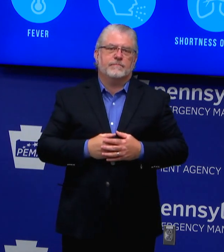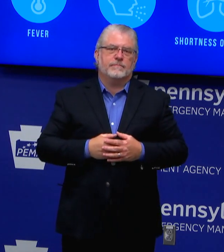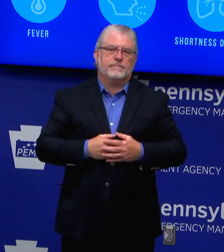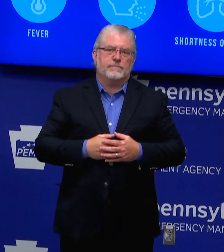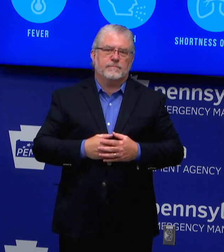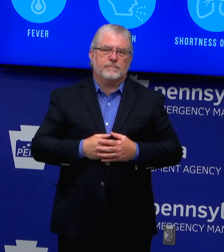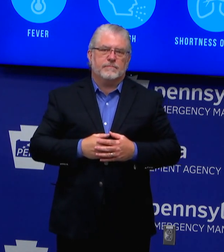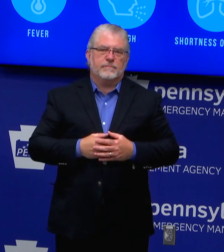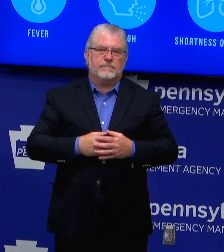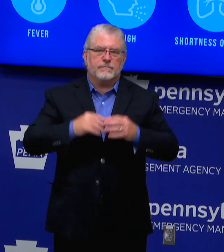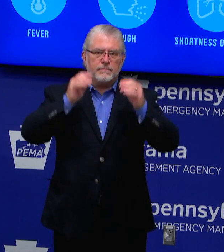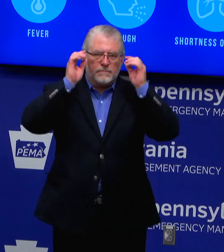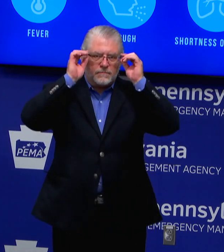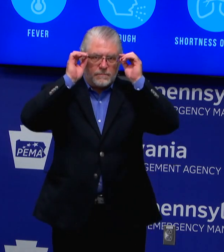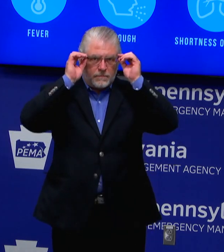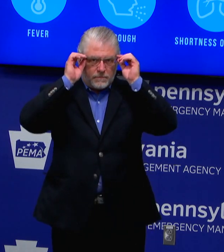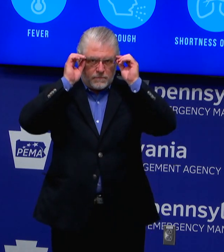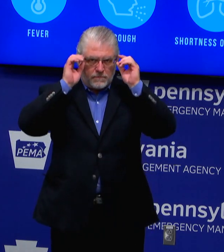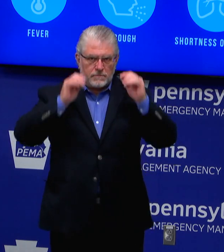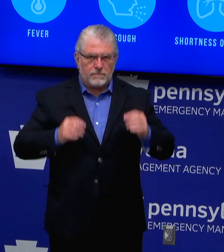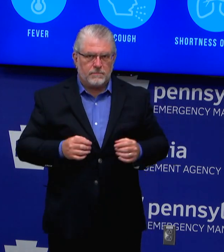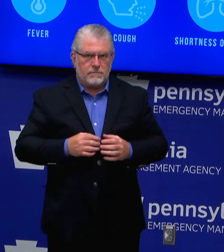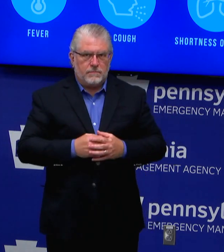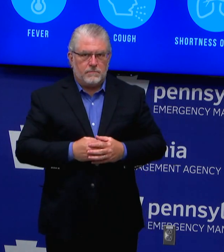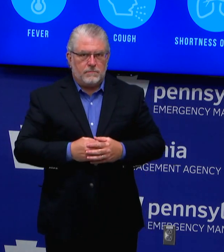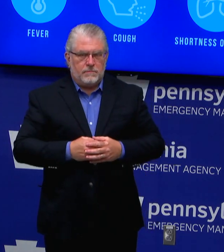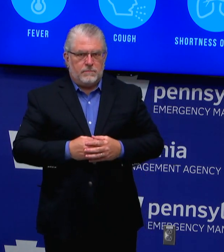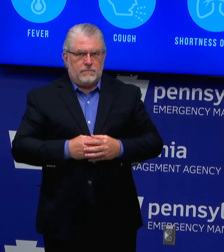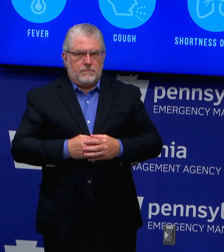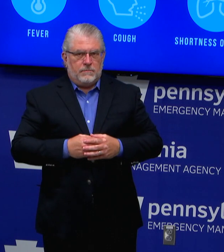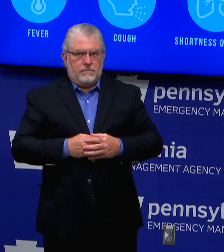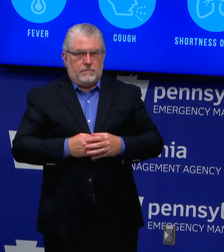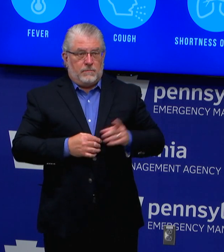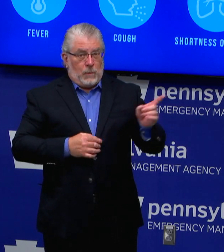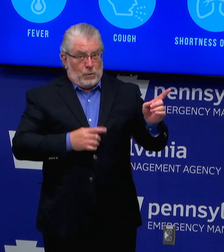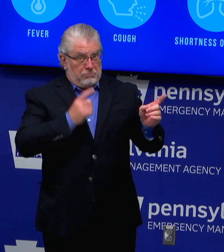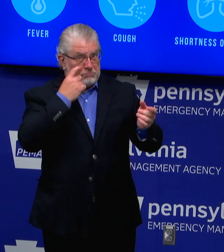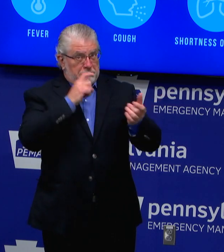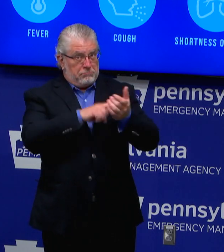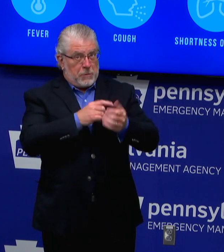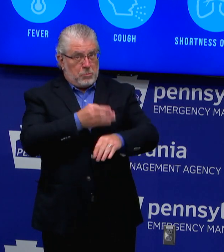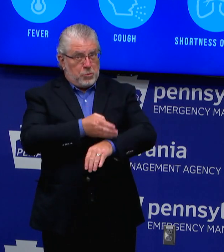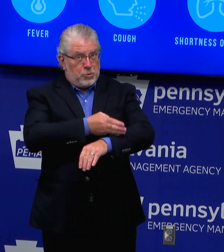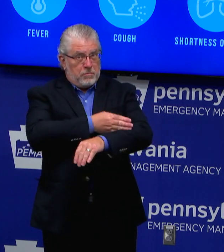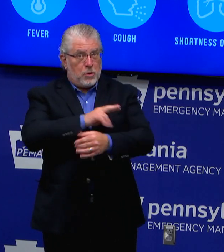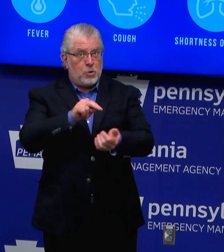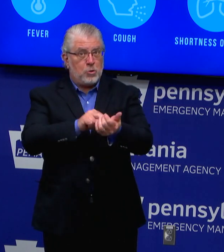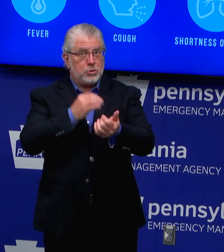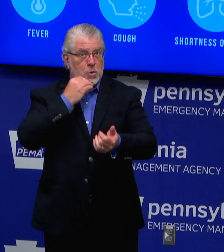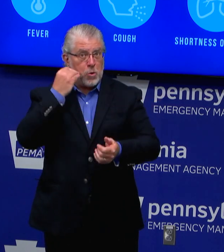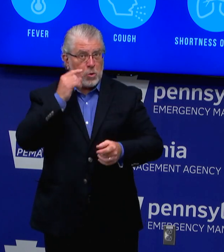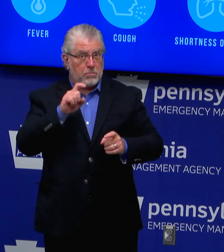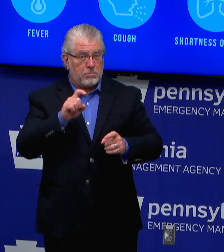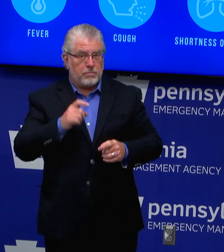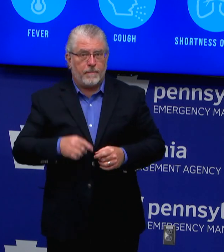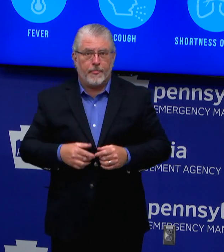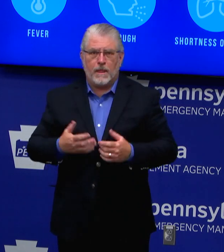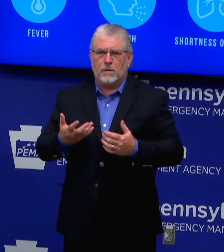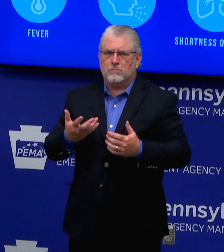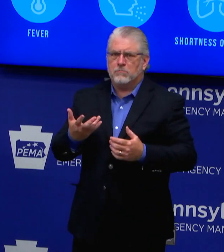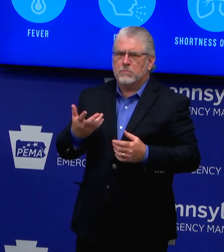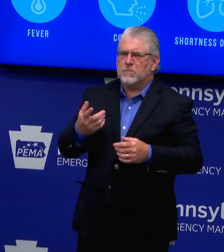From Fox 56, are you seeing improvements in nursing homes? So that's a very difficult question to